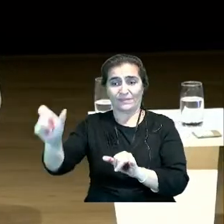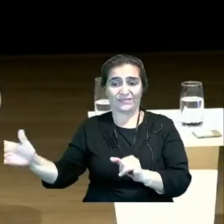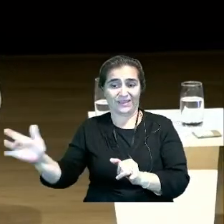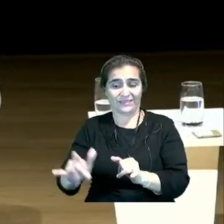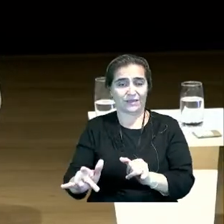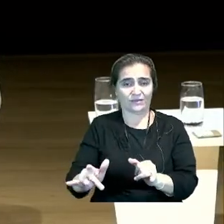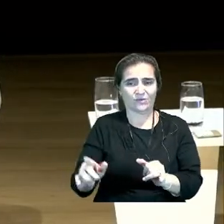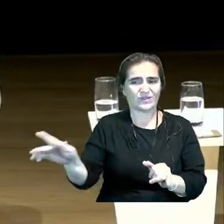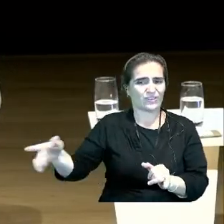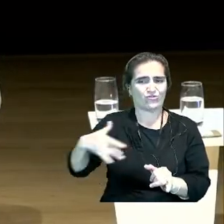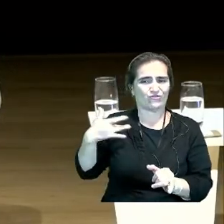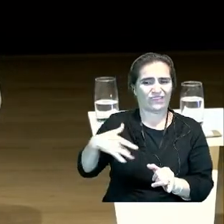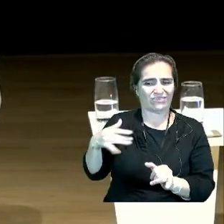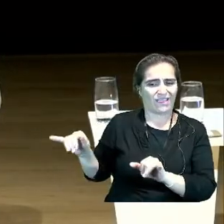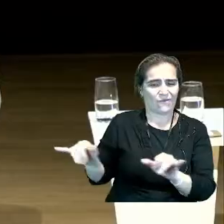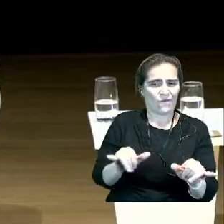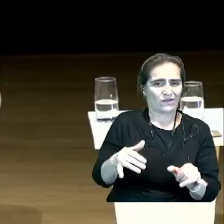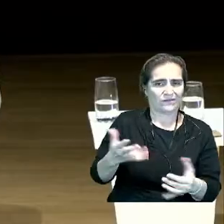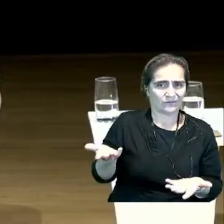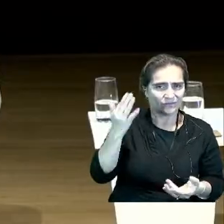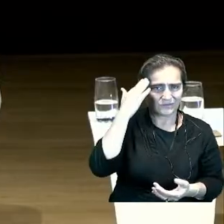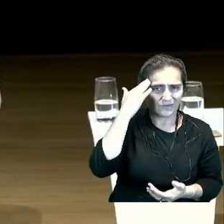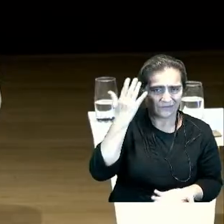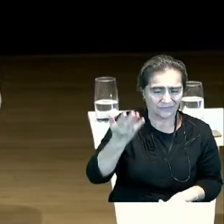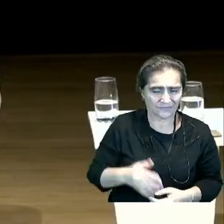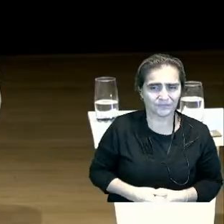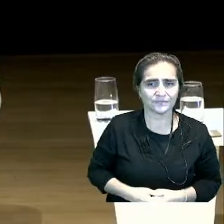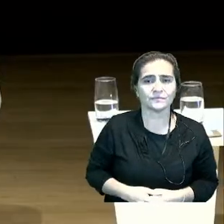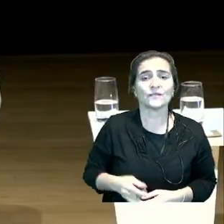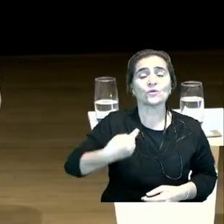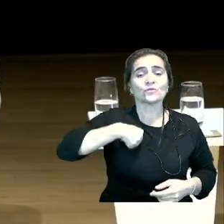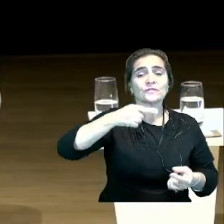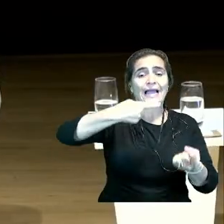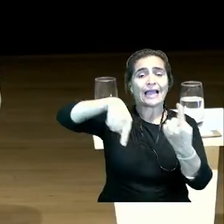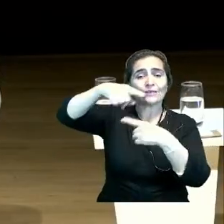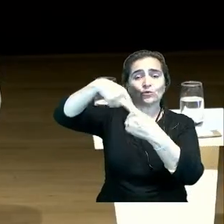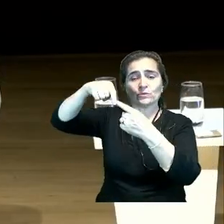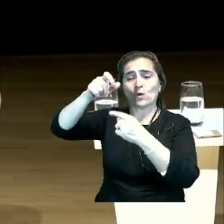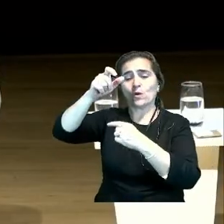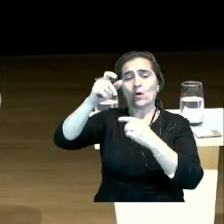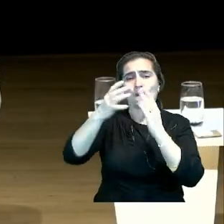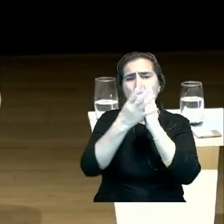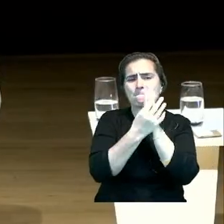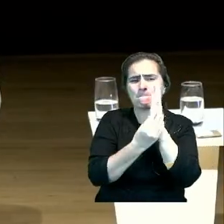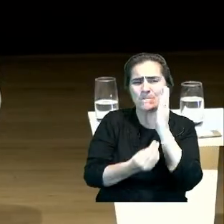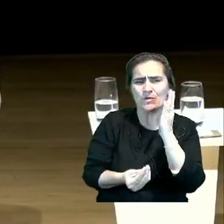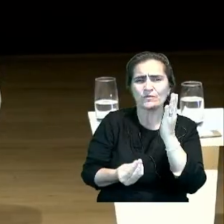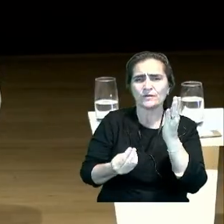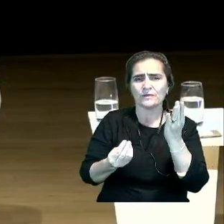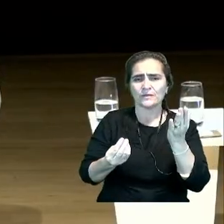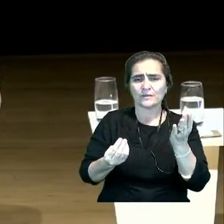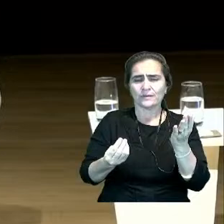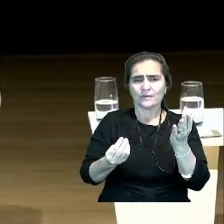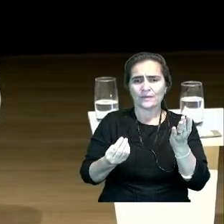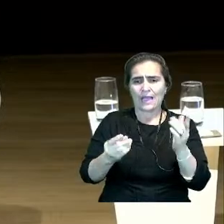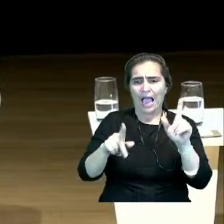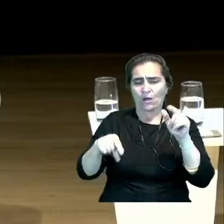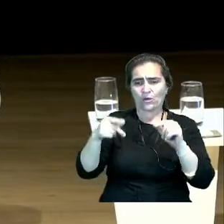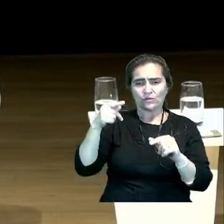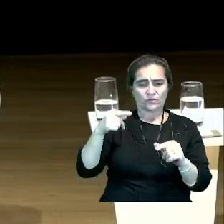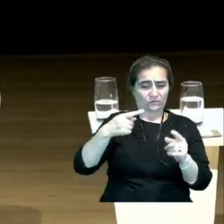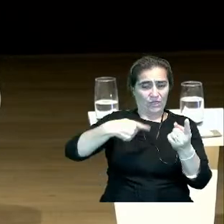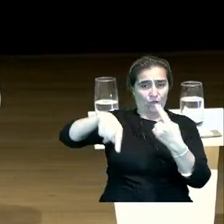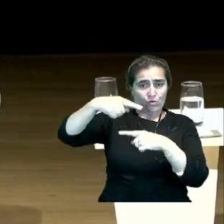my region as well as I can. So this has to do with the fact that nature, or I should say tourism